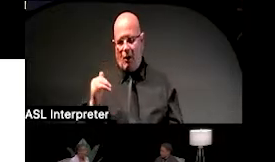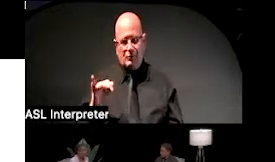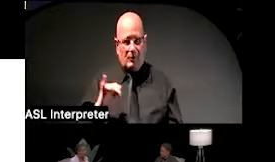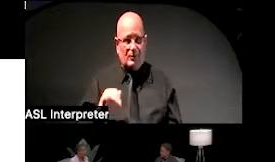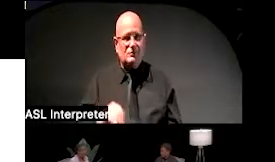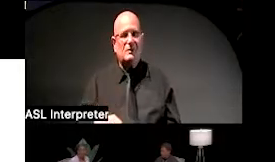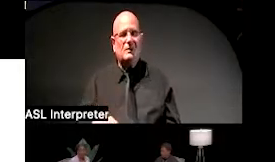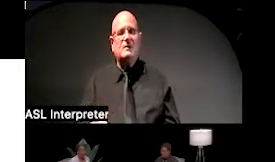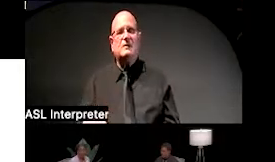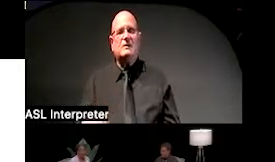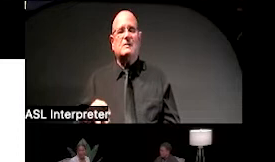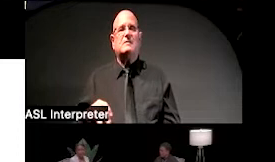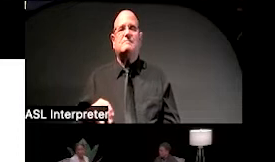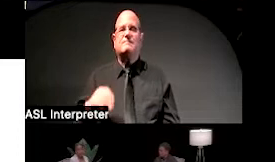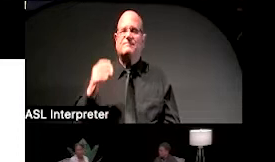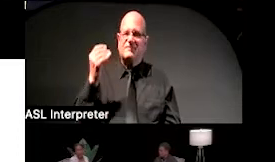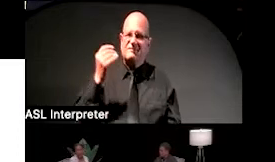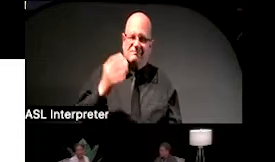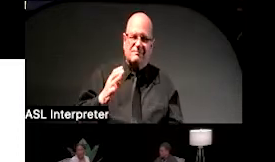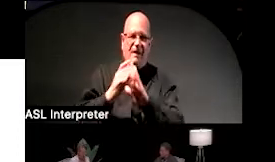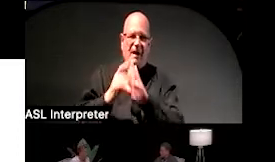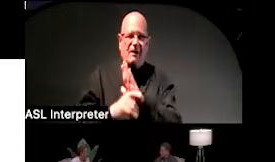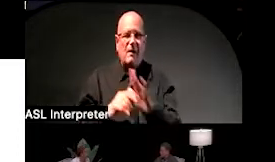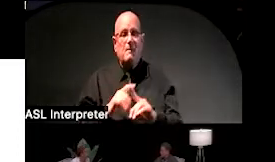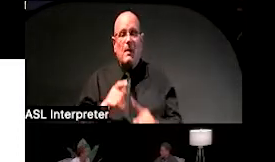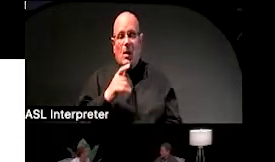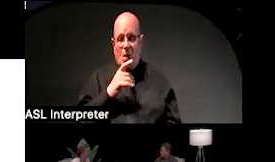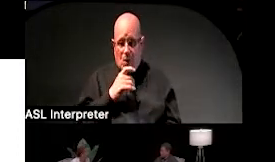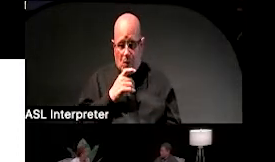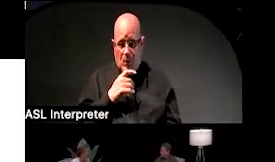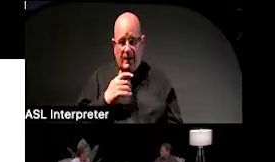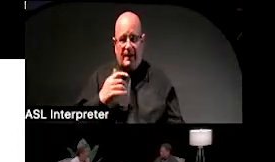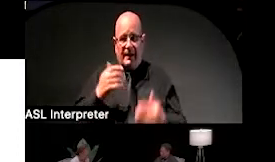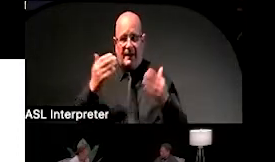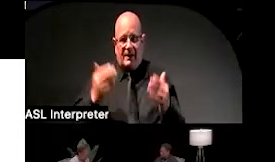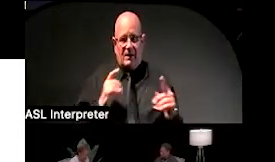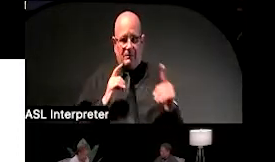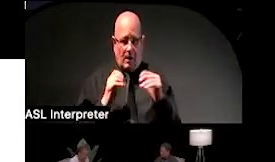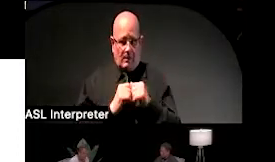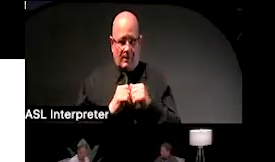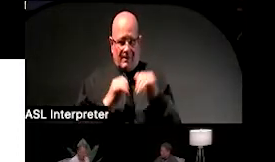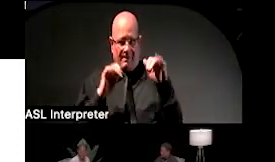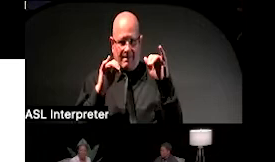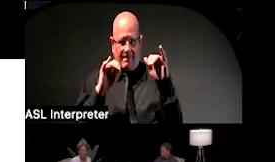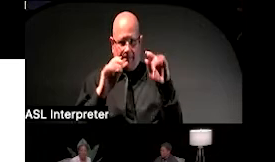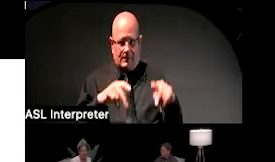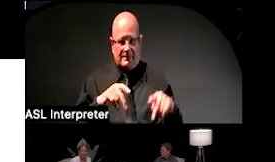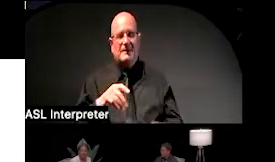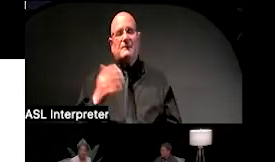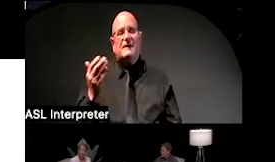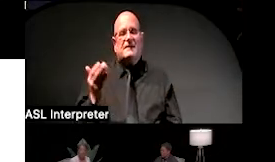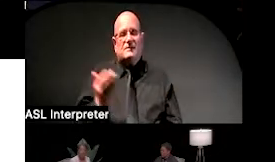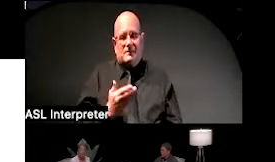we connected, but I also want you to know who it is I am sitting up here talking to. So allow me to introduce